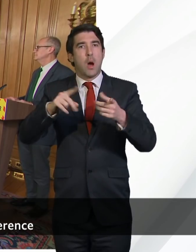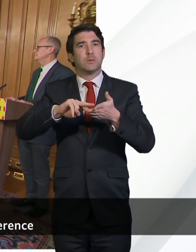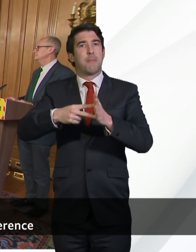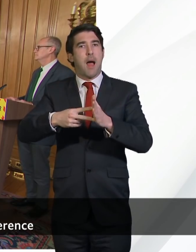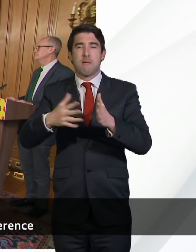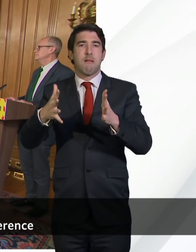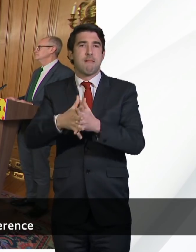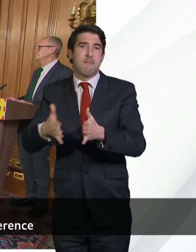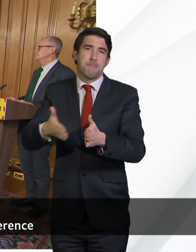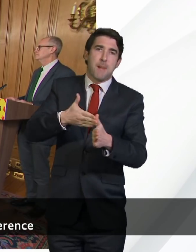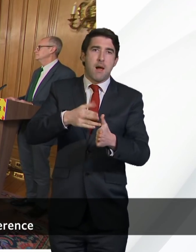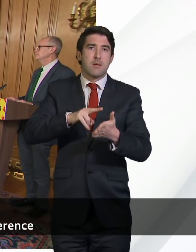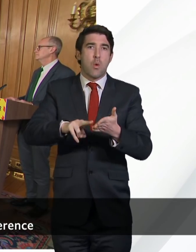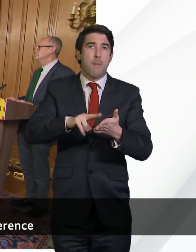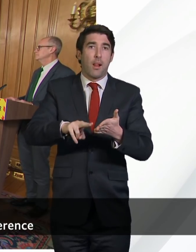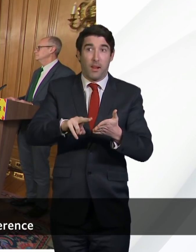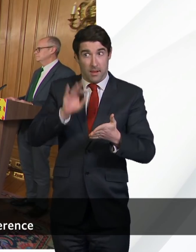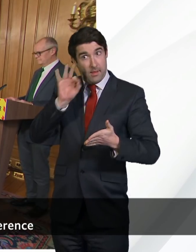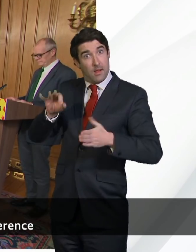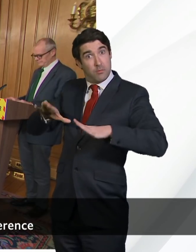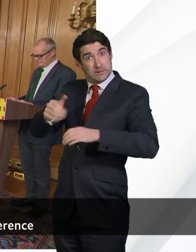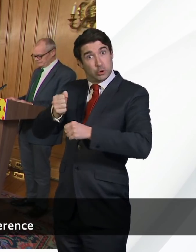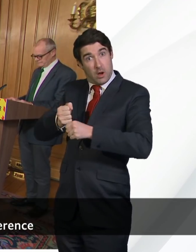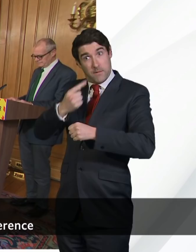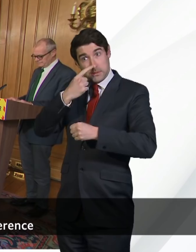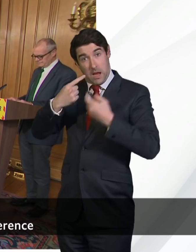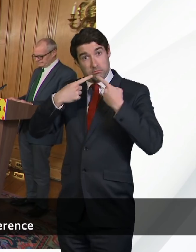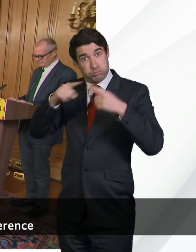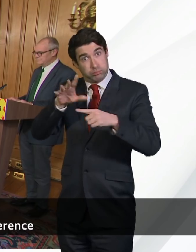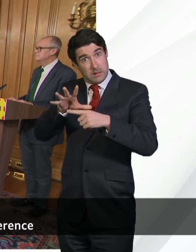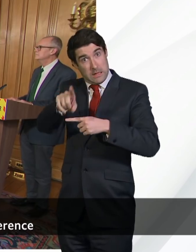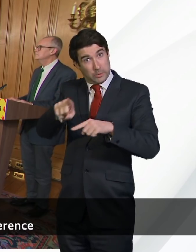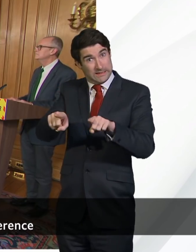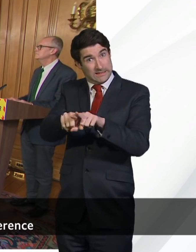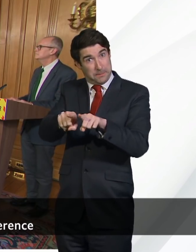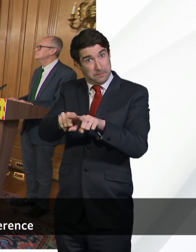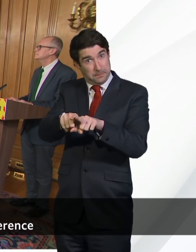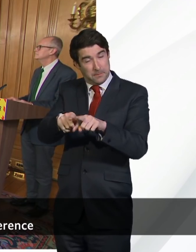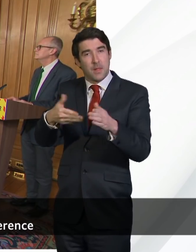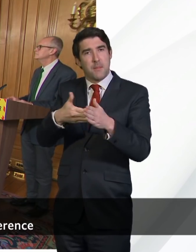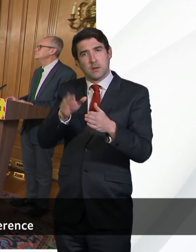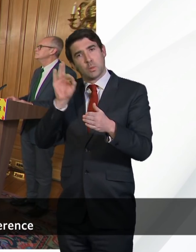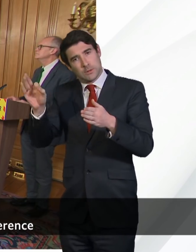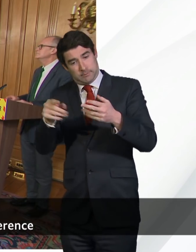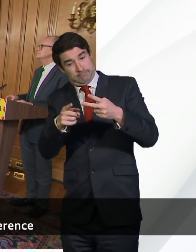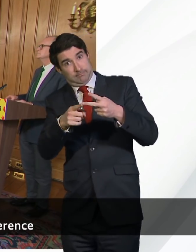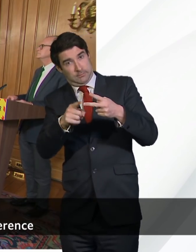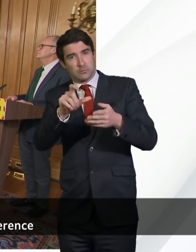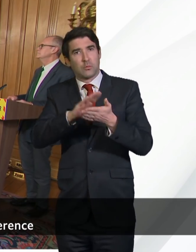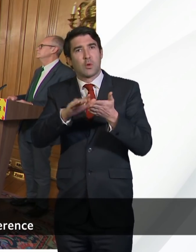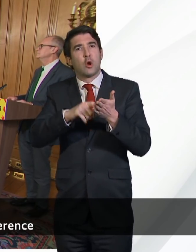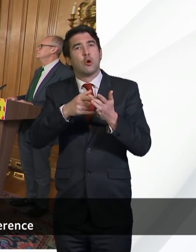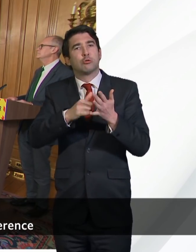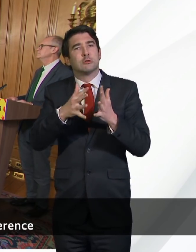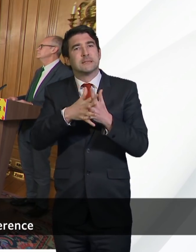to Chris Whitty, 2 or 3 weeks ago, you were very concerned about the speed that the coronavirus was ripping through